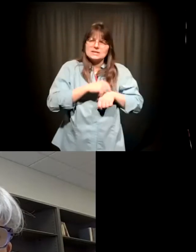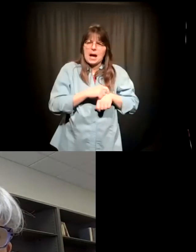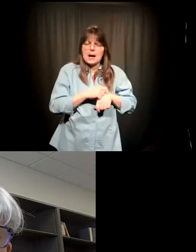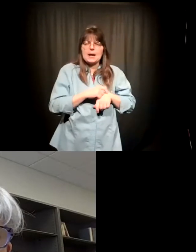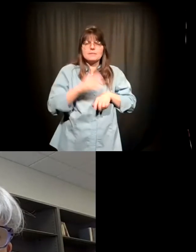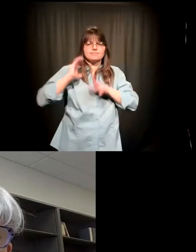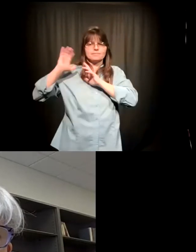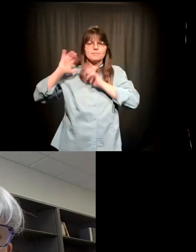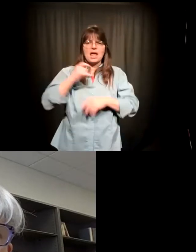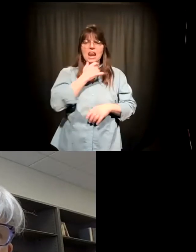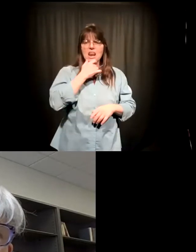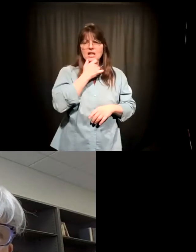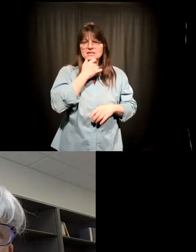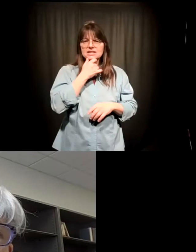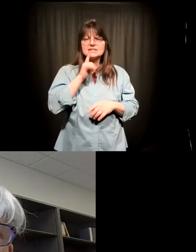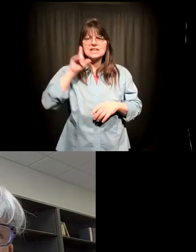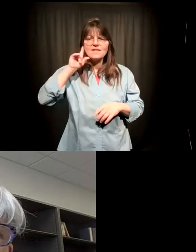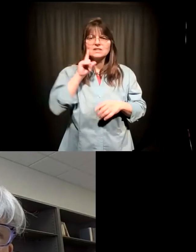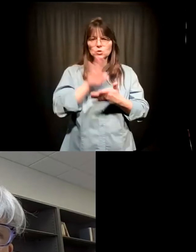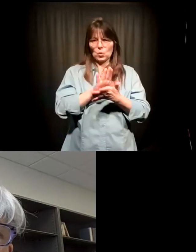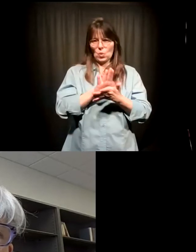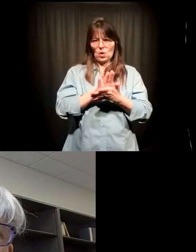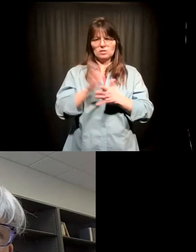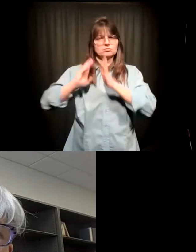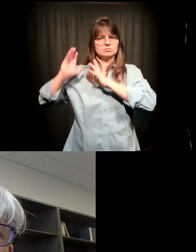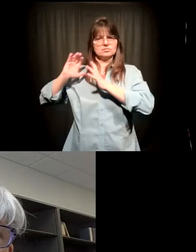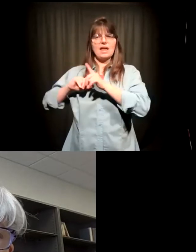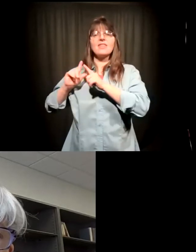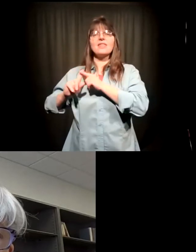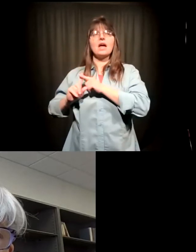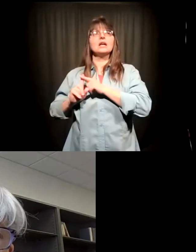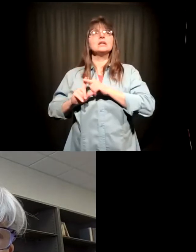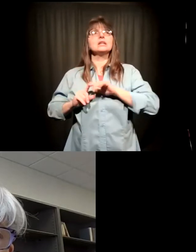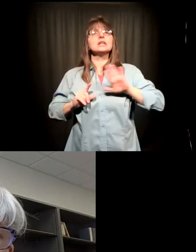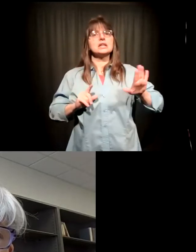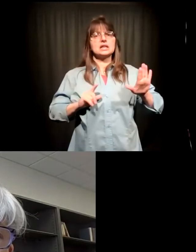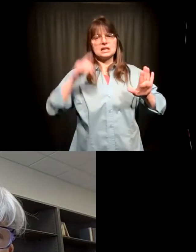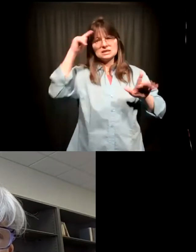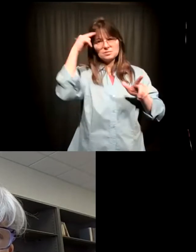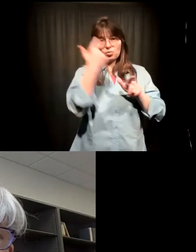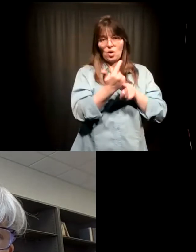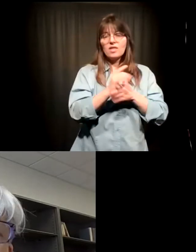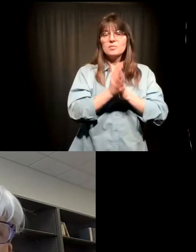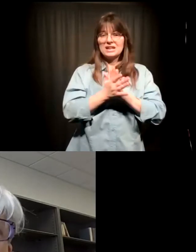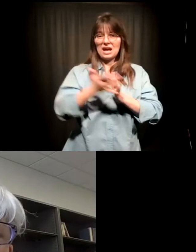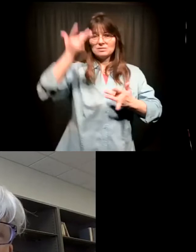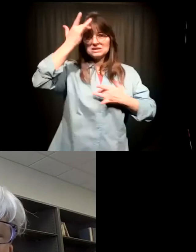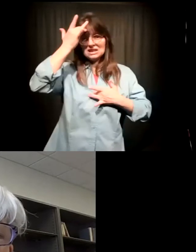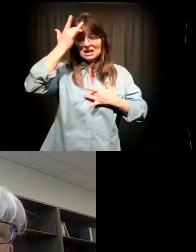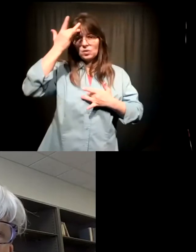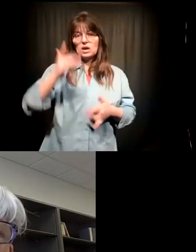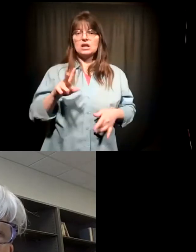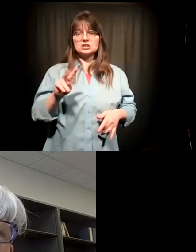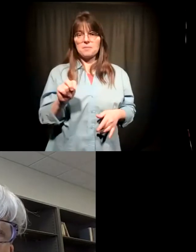And then his brother started to get really sick with tuberculosis. This was the